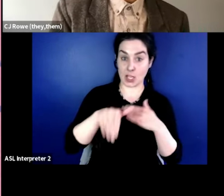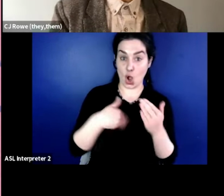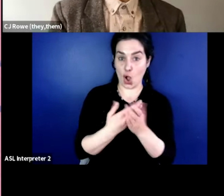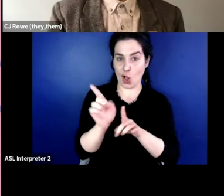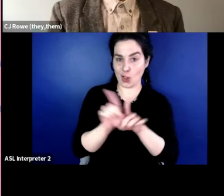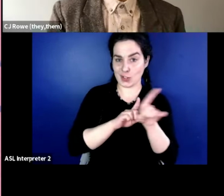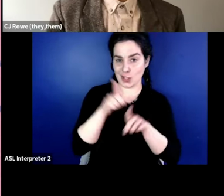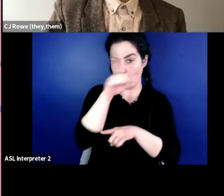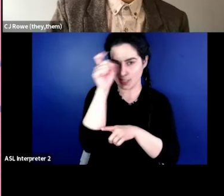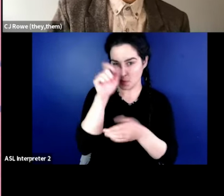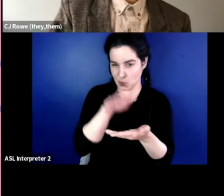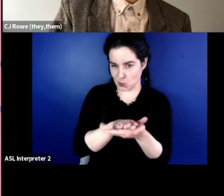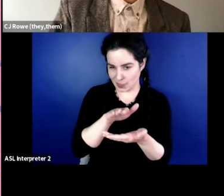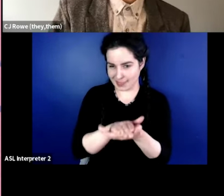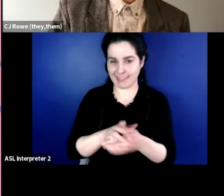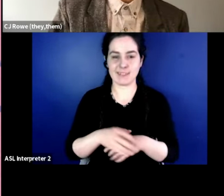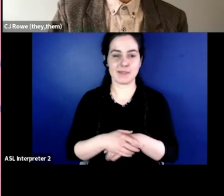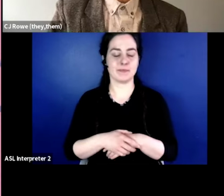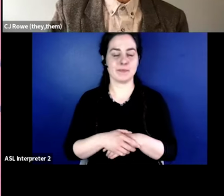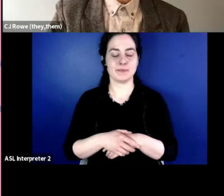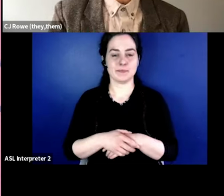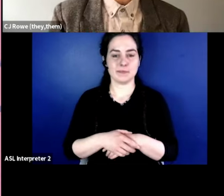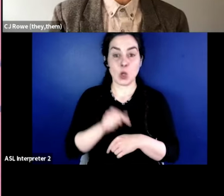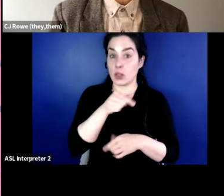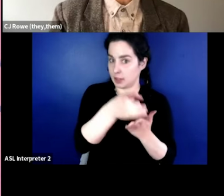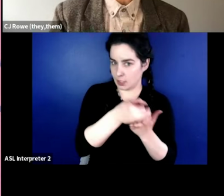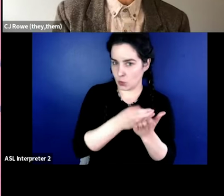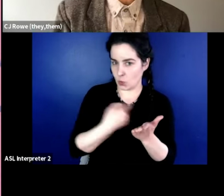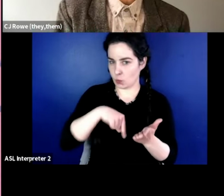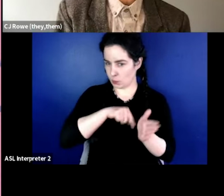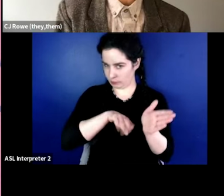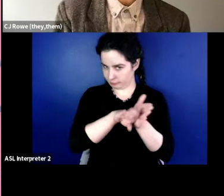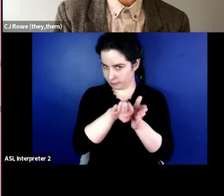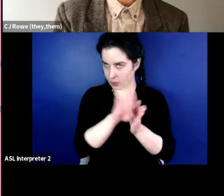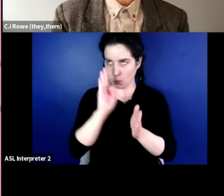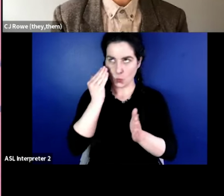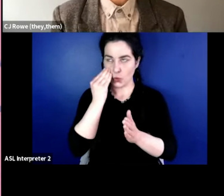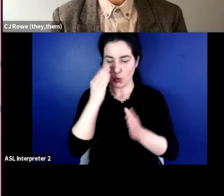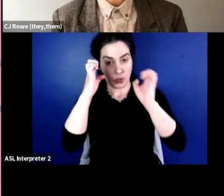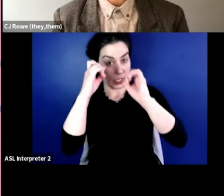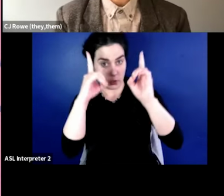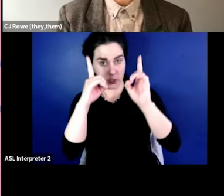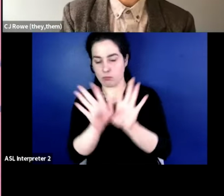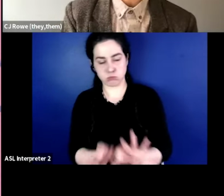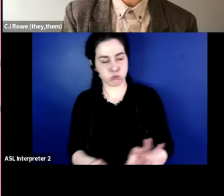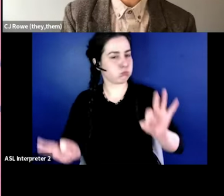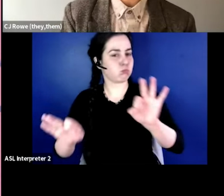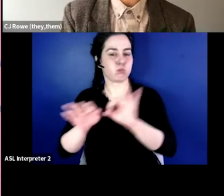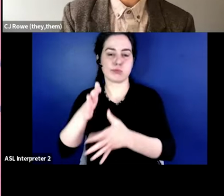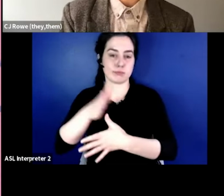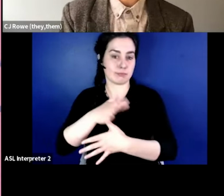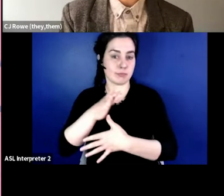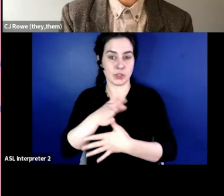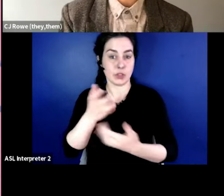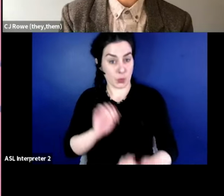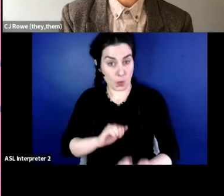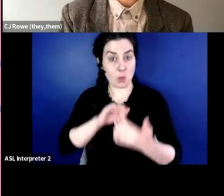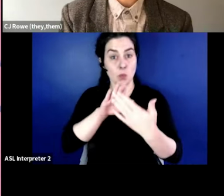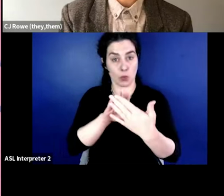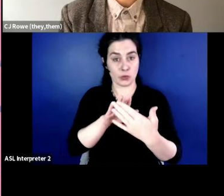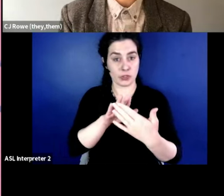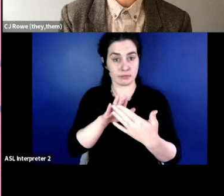So moving into the development of this course, we knew that education is key to addressing and preventing gender-based violence in post-secondary